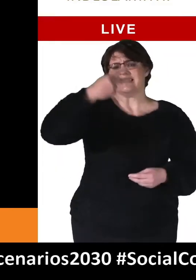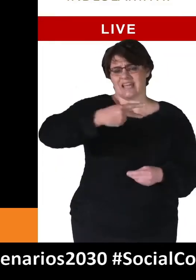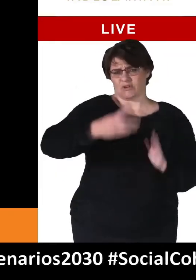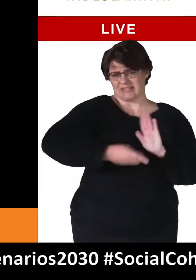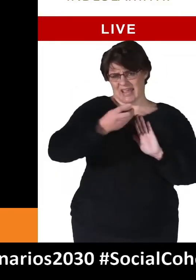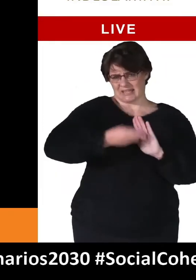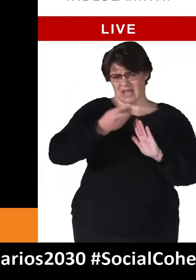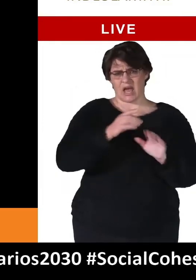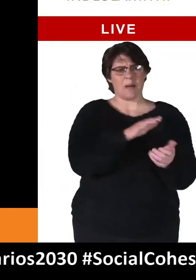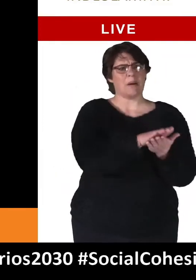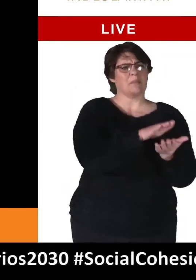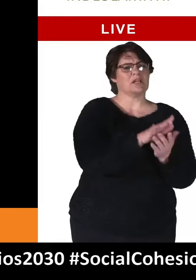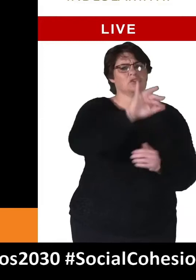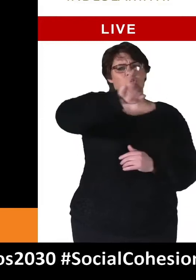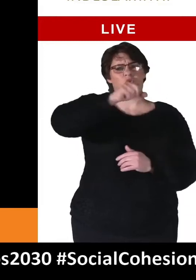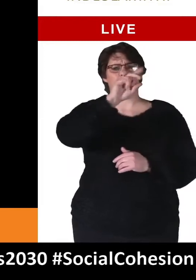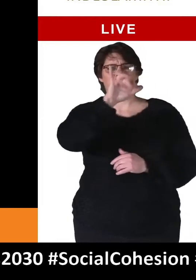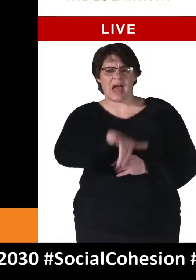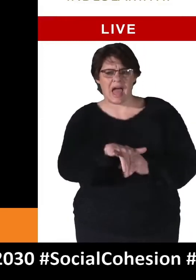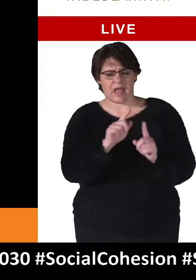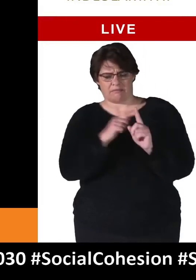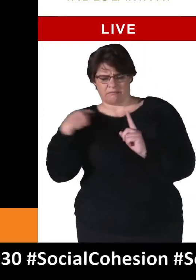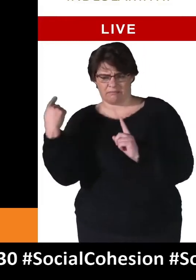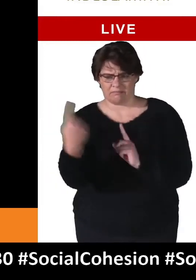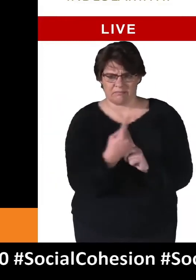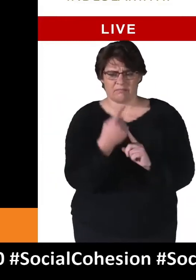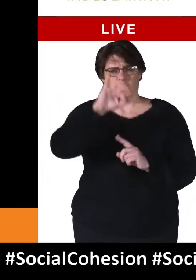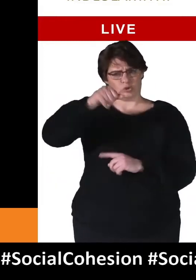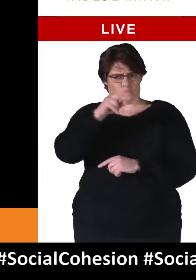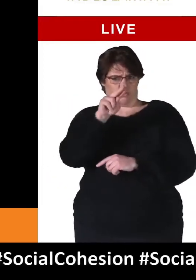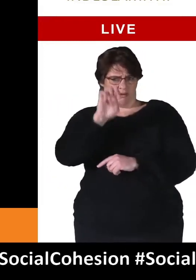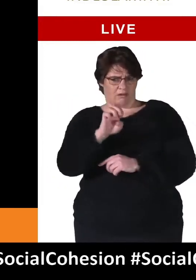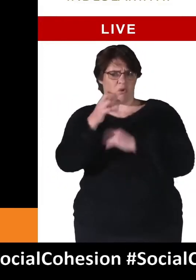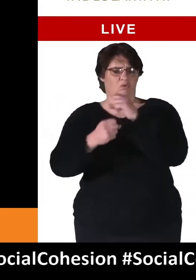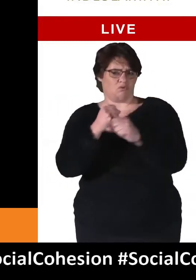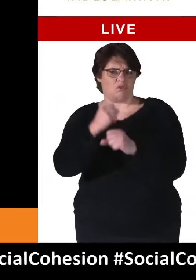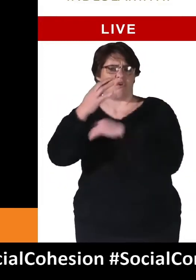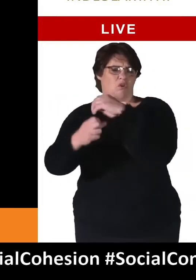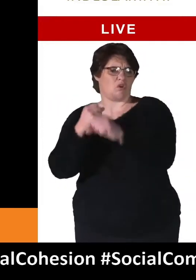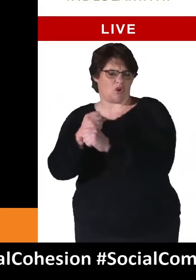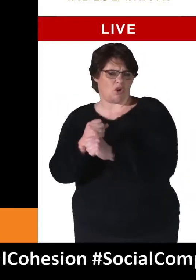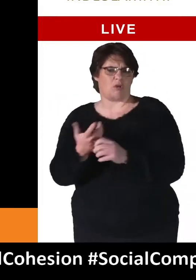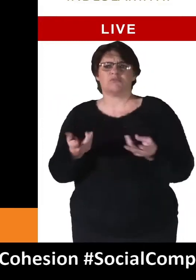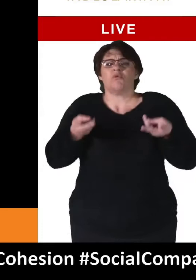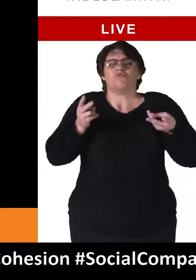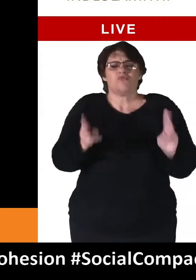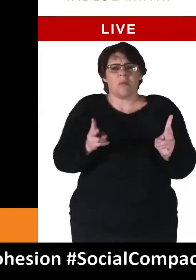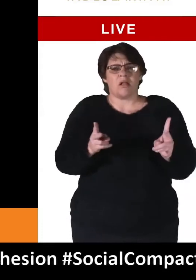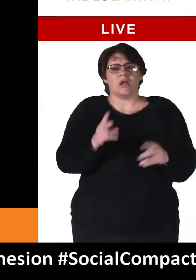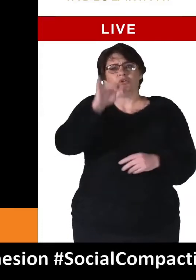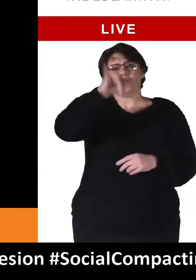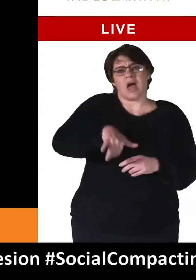that is published between July and June every year. So normally it would have been